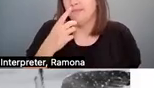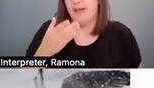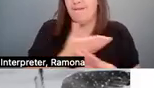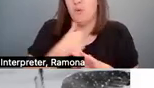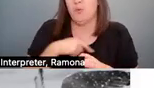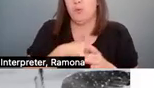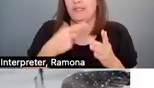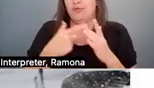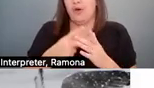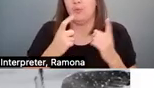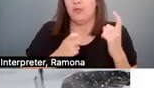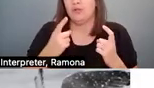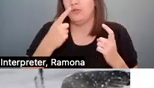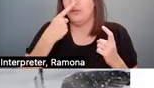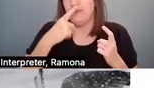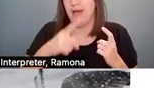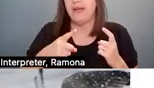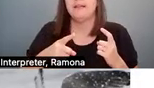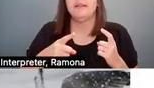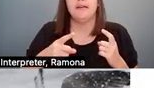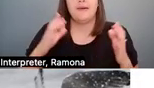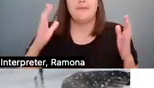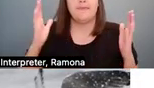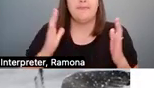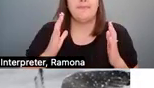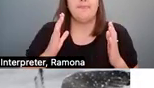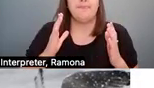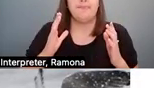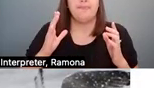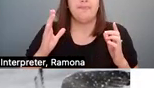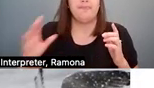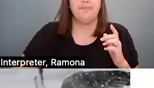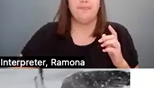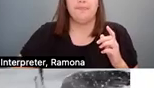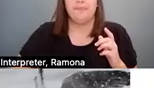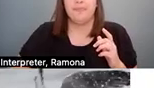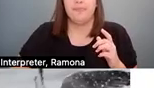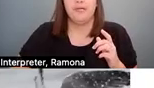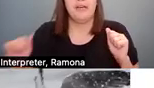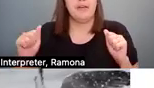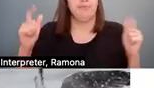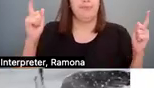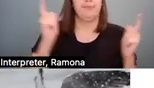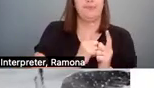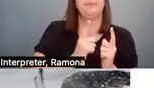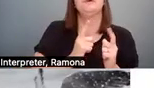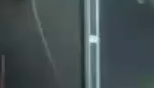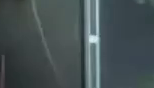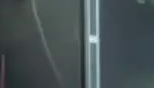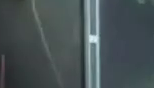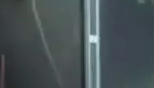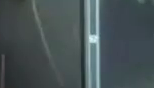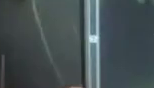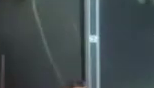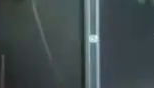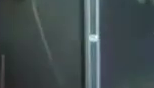start the questions, could you minimize the screen sharing just so that the ASL interpretation is larger on the screen? Absolutely.